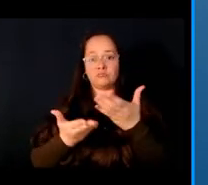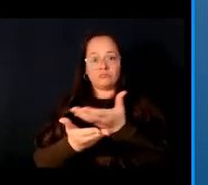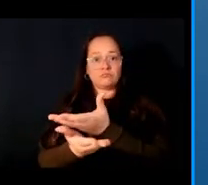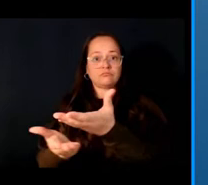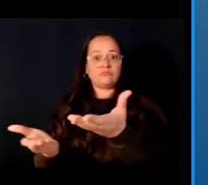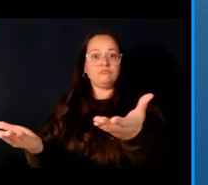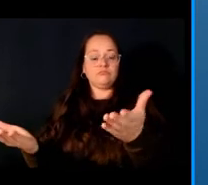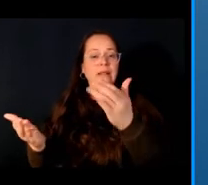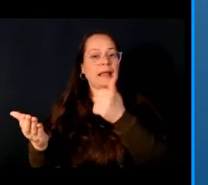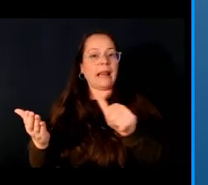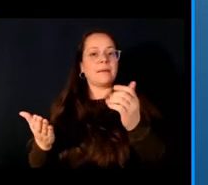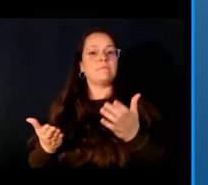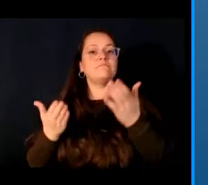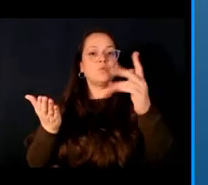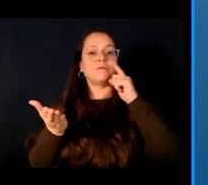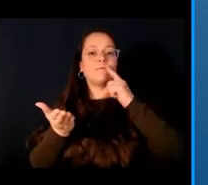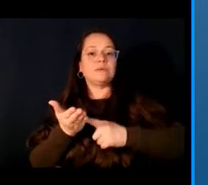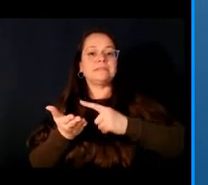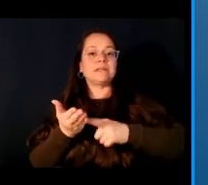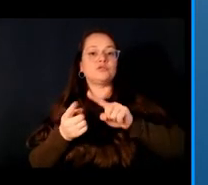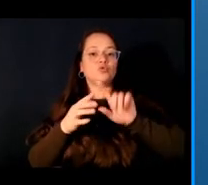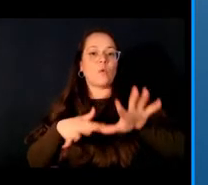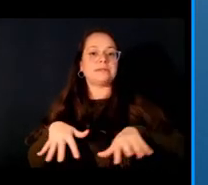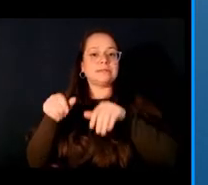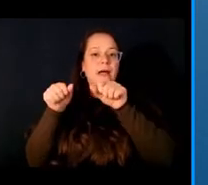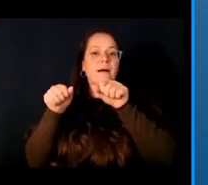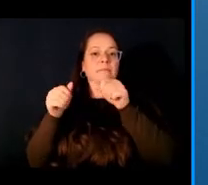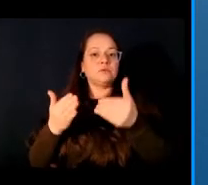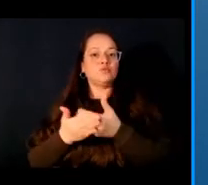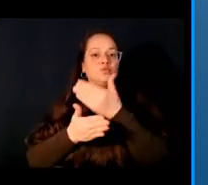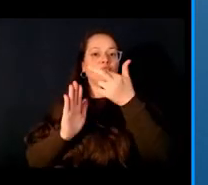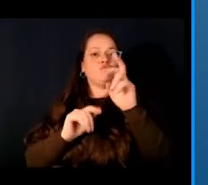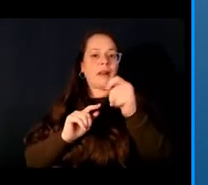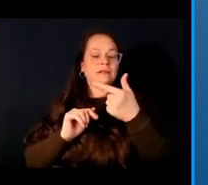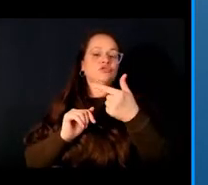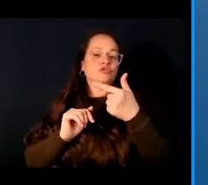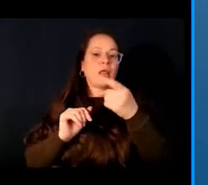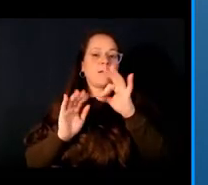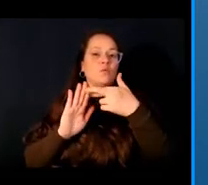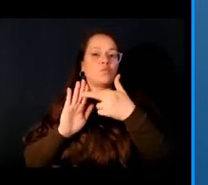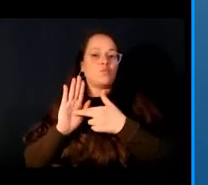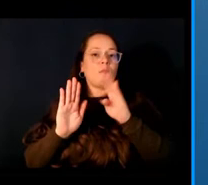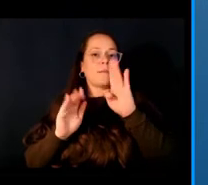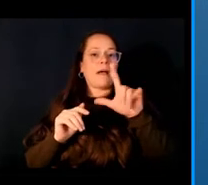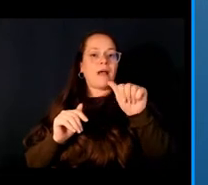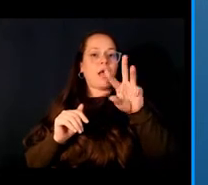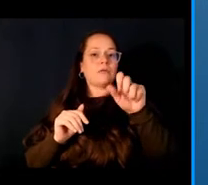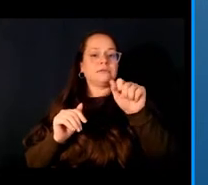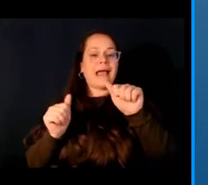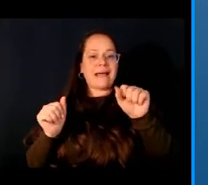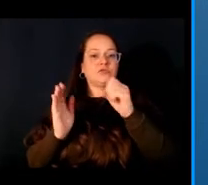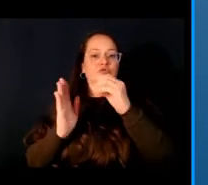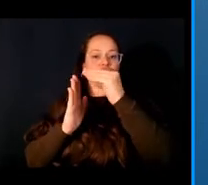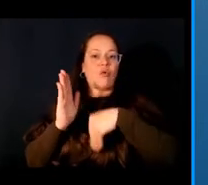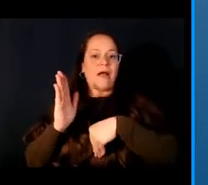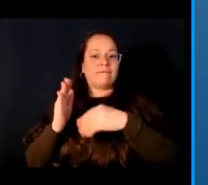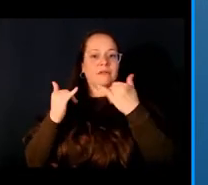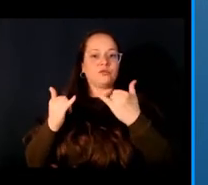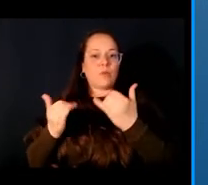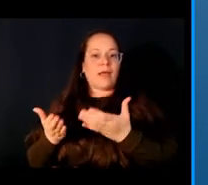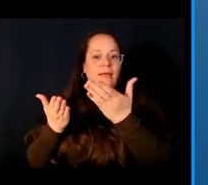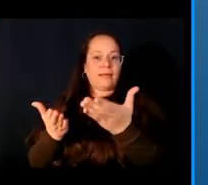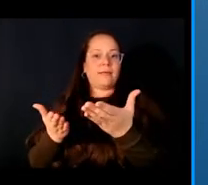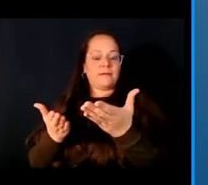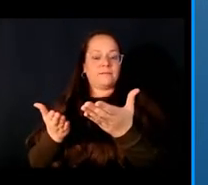before discussion to adopt the regulations of the rules and bylaws as drafted and presented today